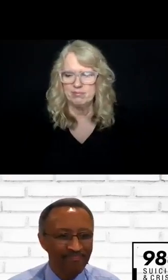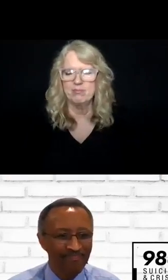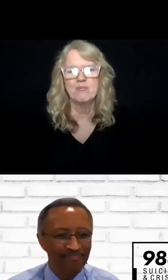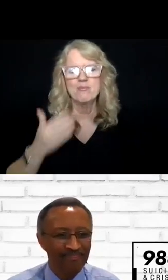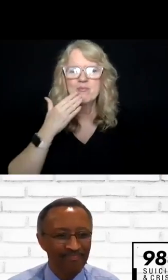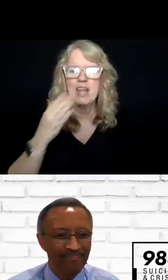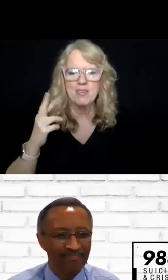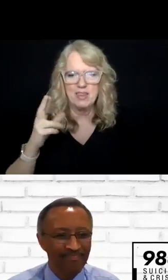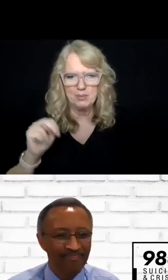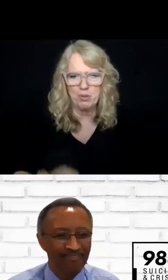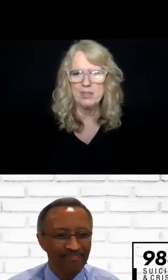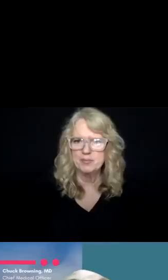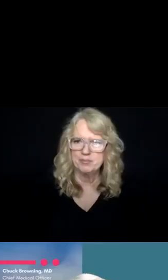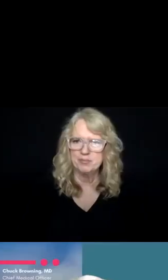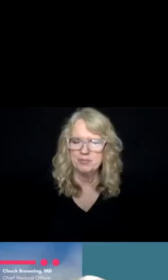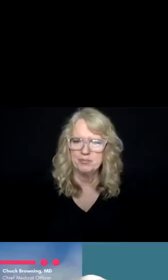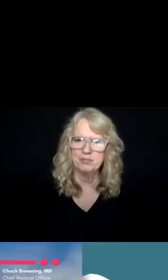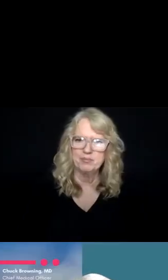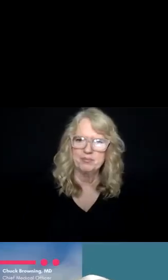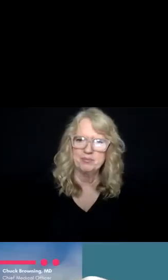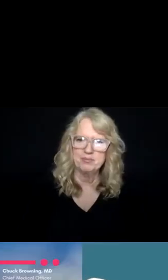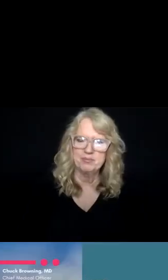Brian. Bingo card is stamped again.